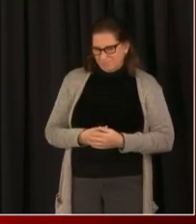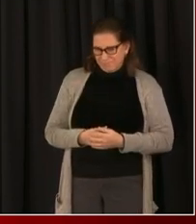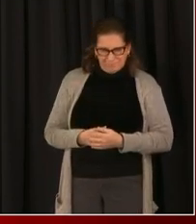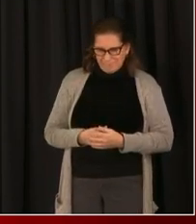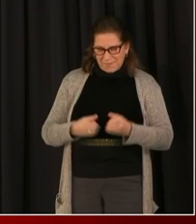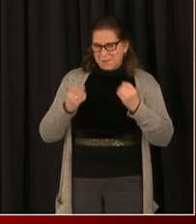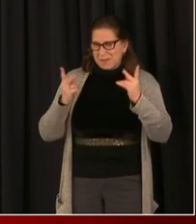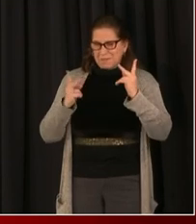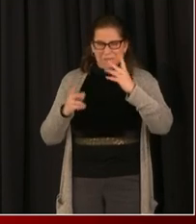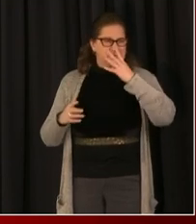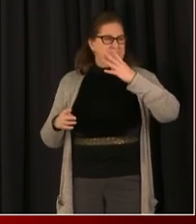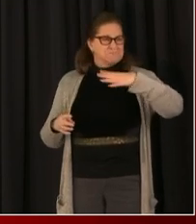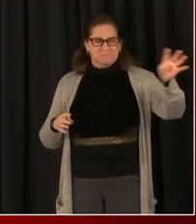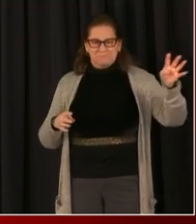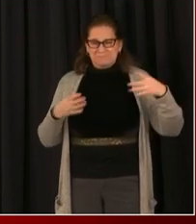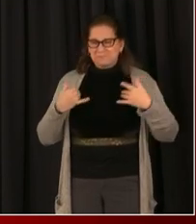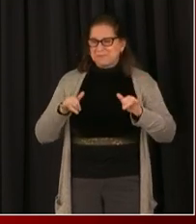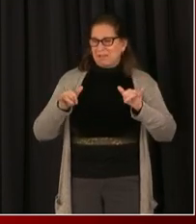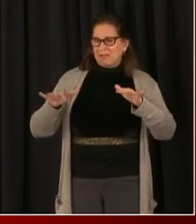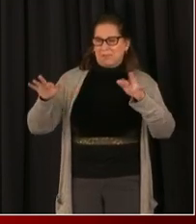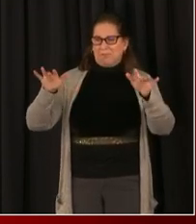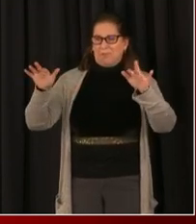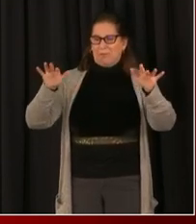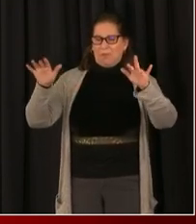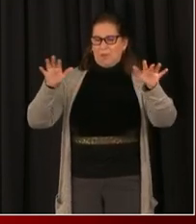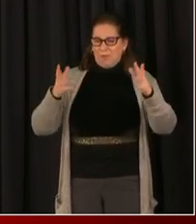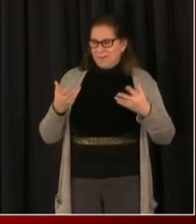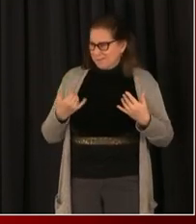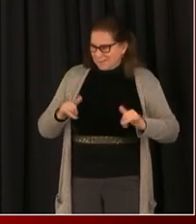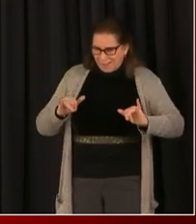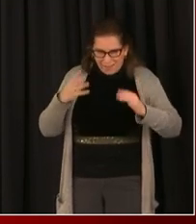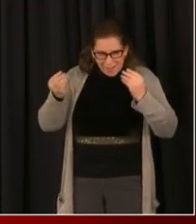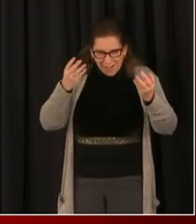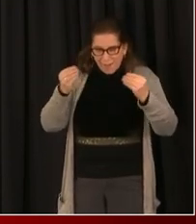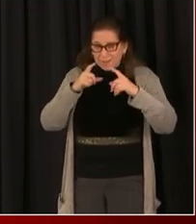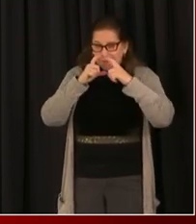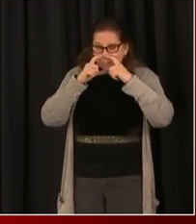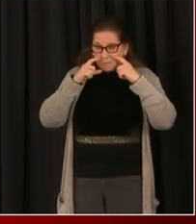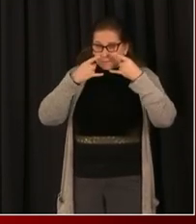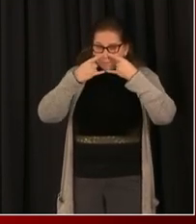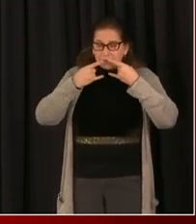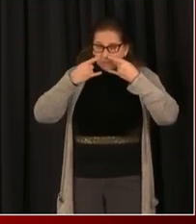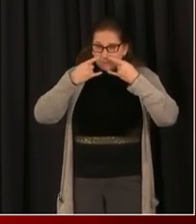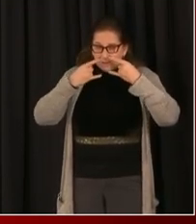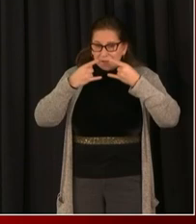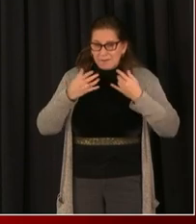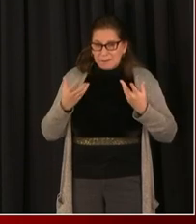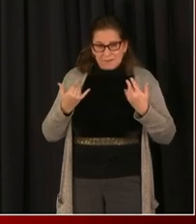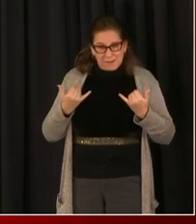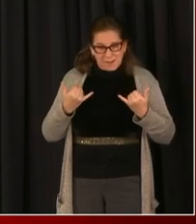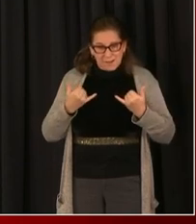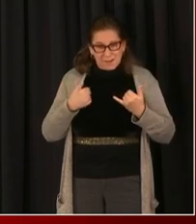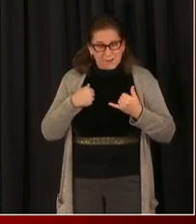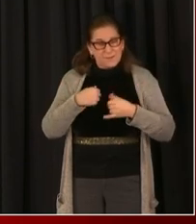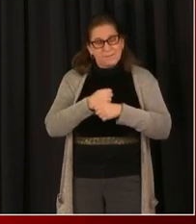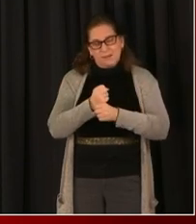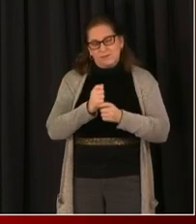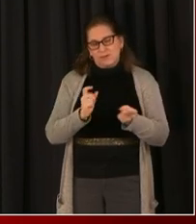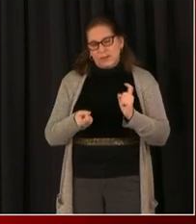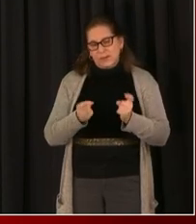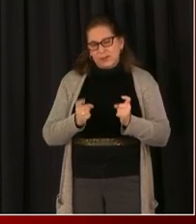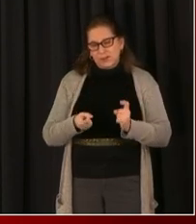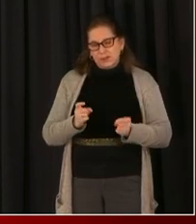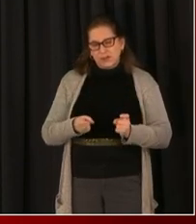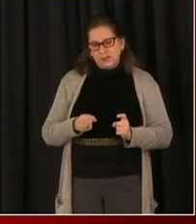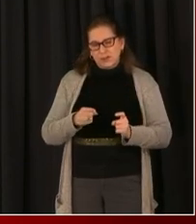months into the response. And so we have to think about how we can make these incremental changes that will give us some